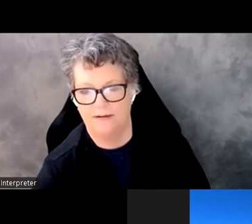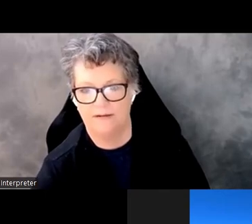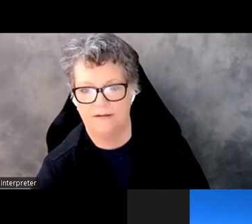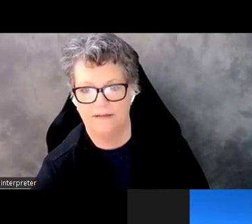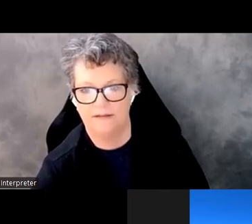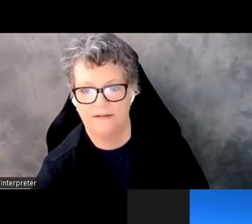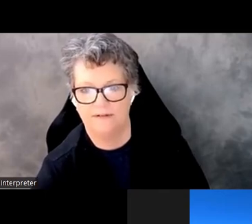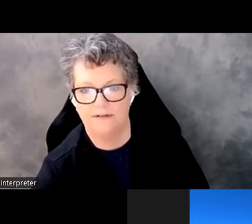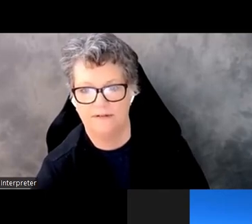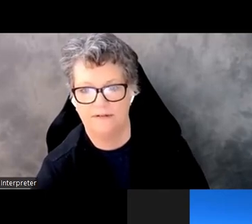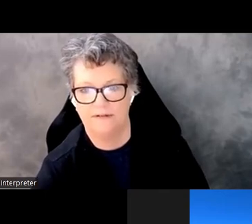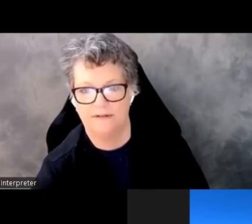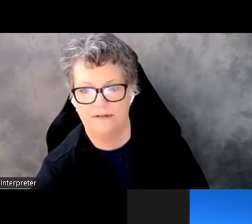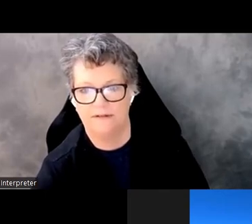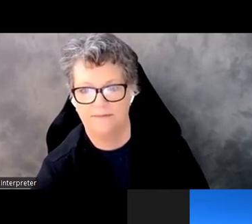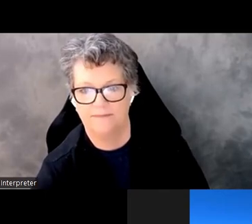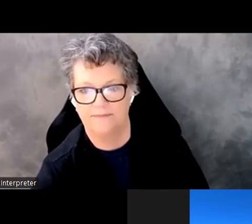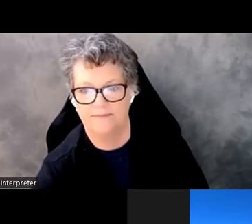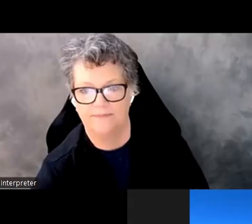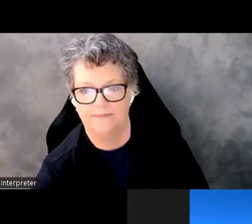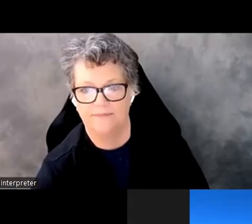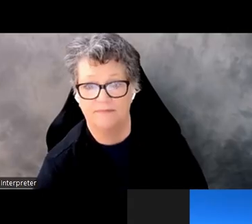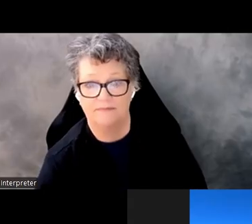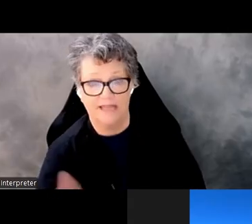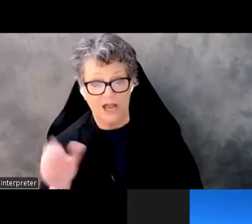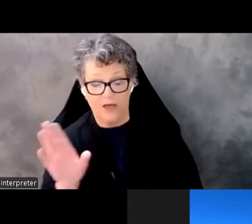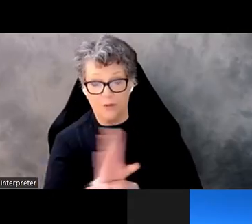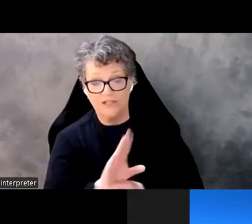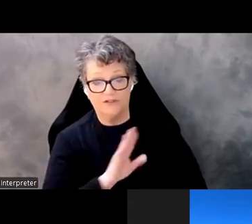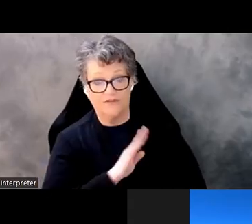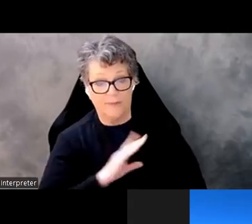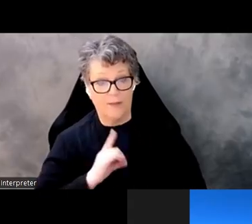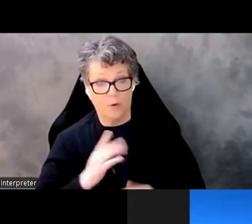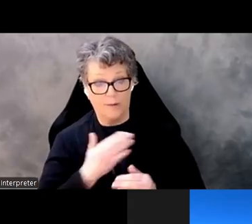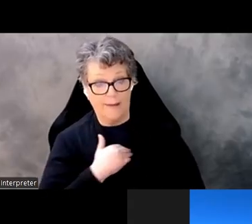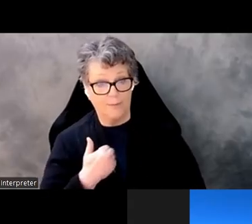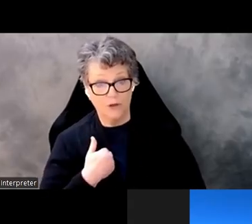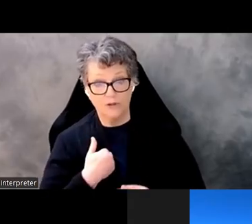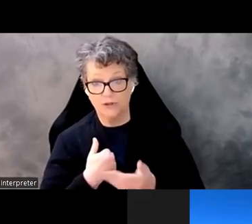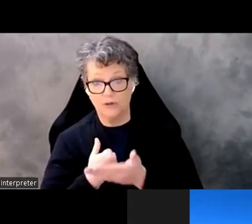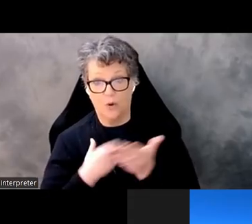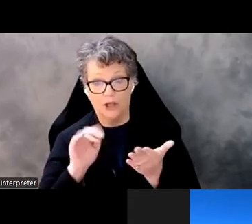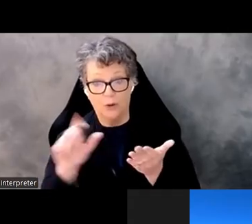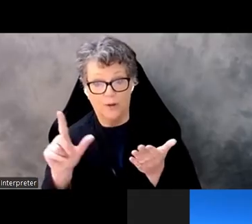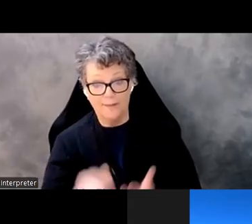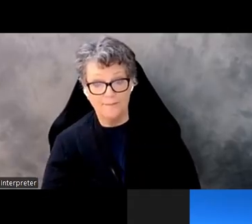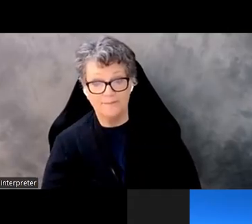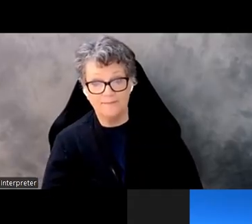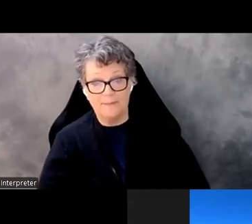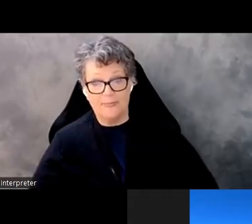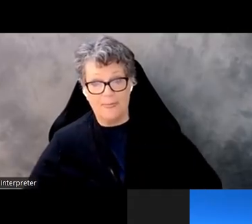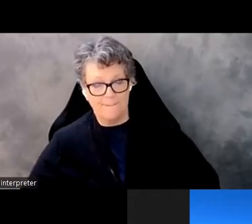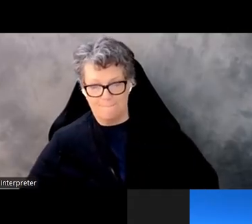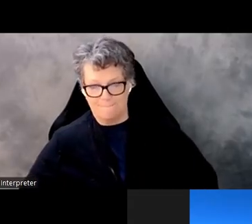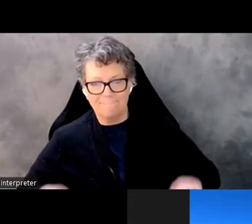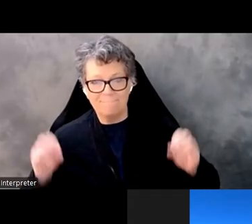Okay. Any other business from the board members or you, Will? All